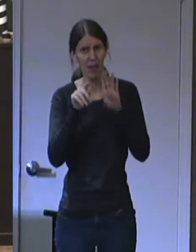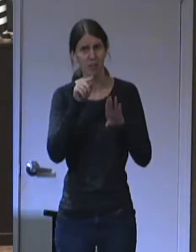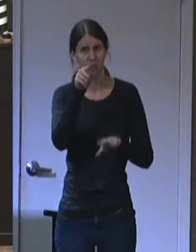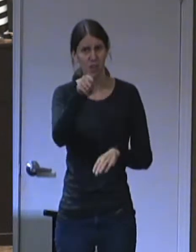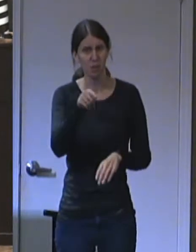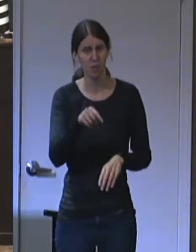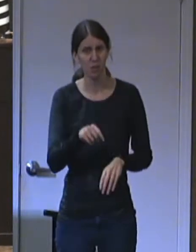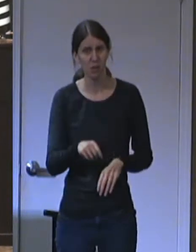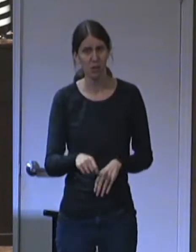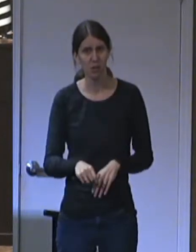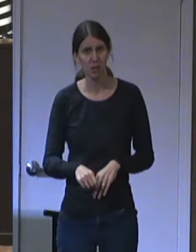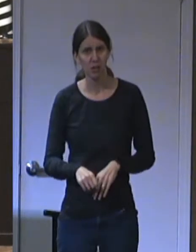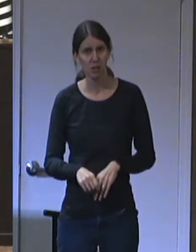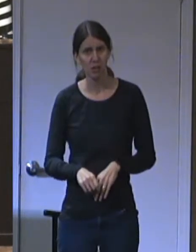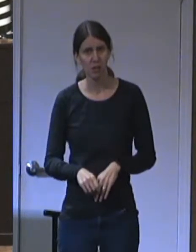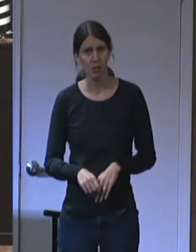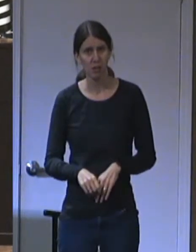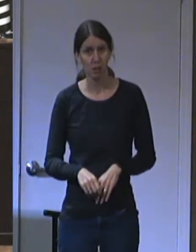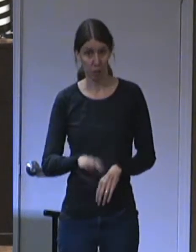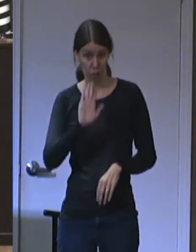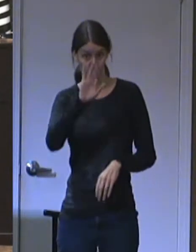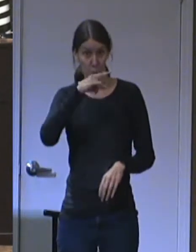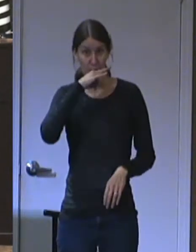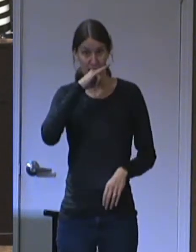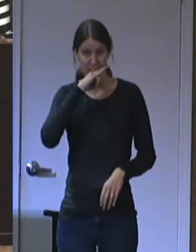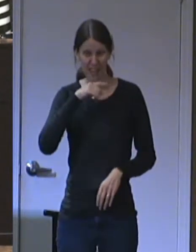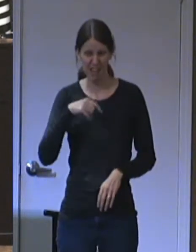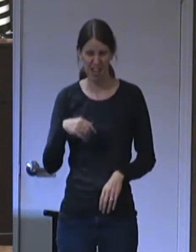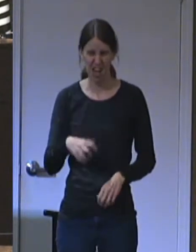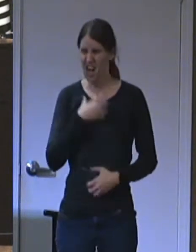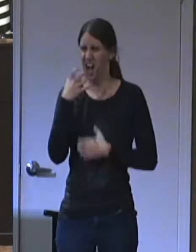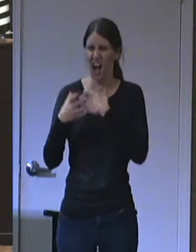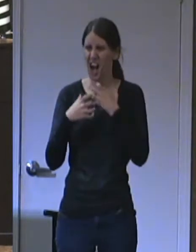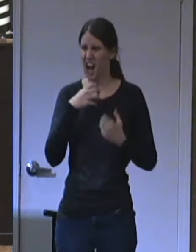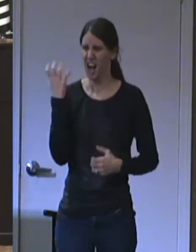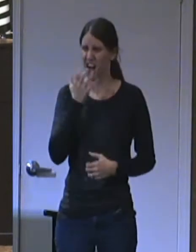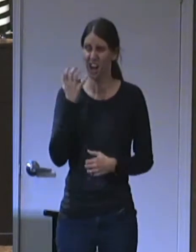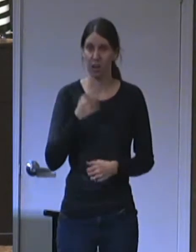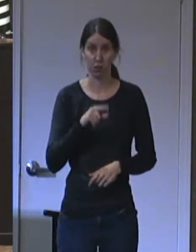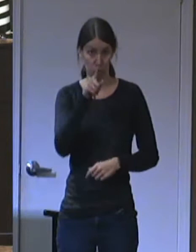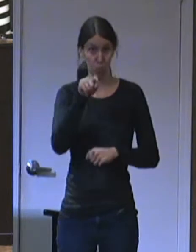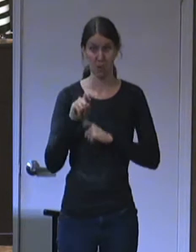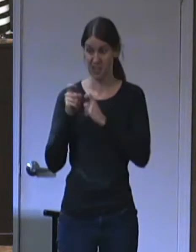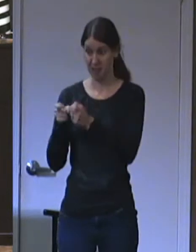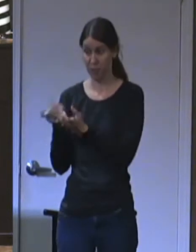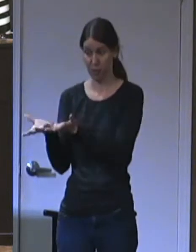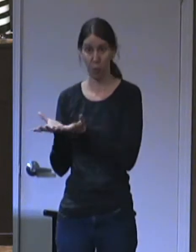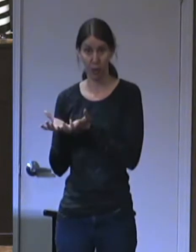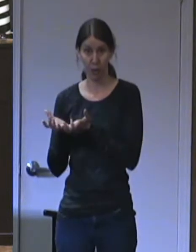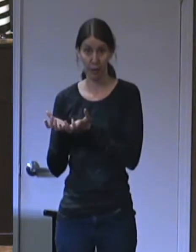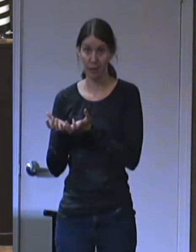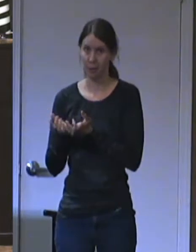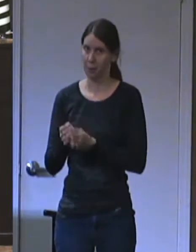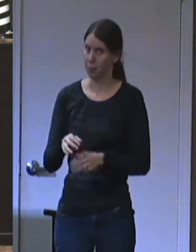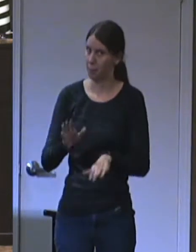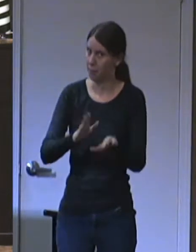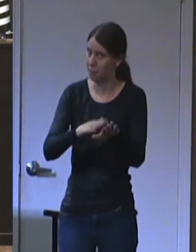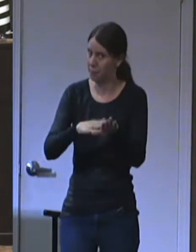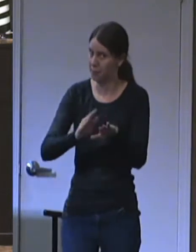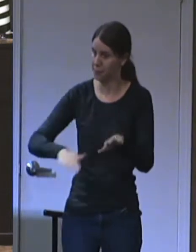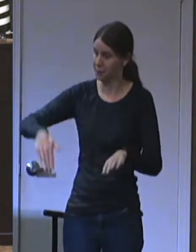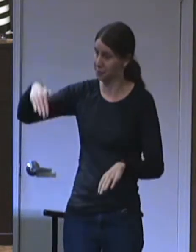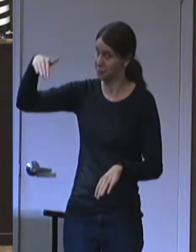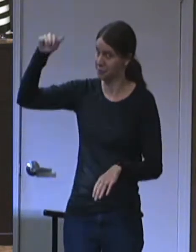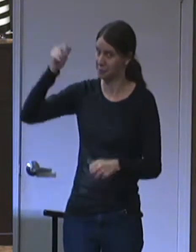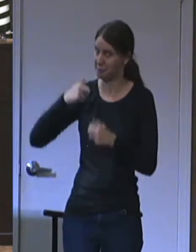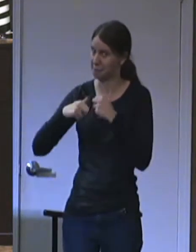gave your kids something? When they were throwing a tantrum? If you did, they're probably in bigger trouble today.